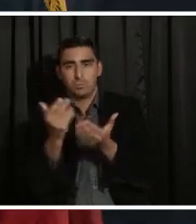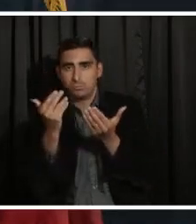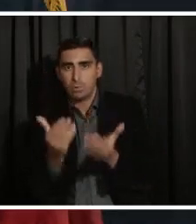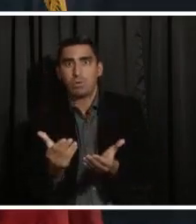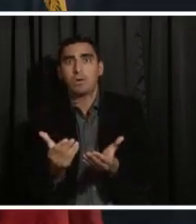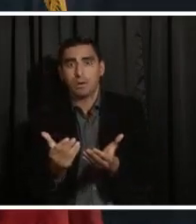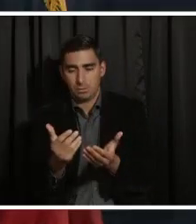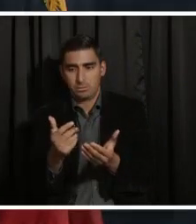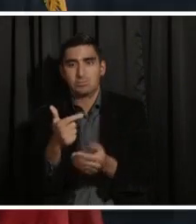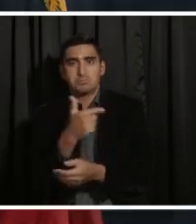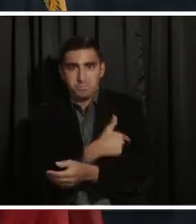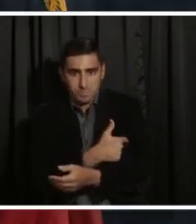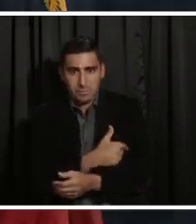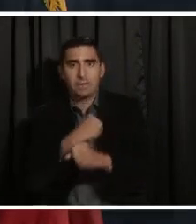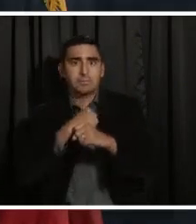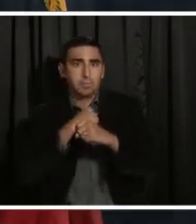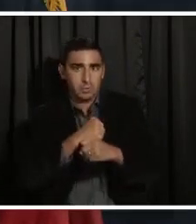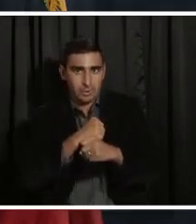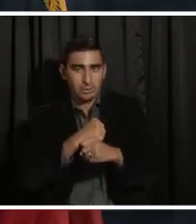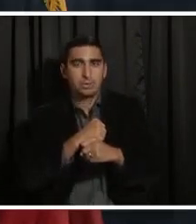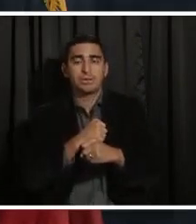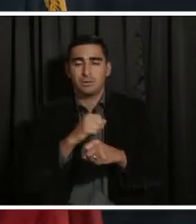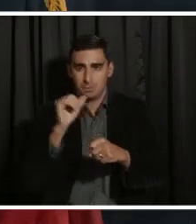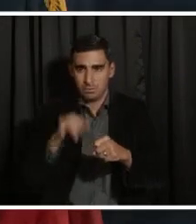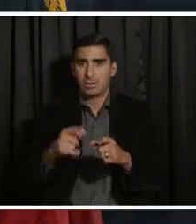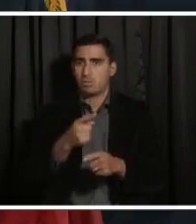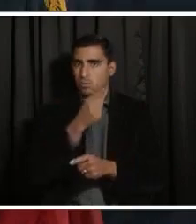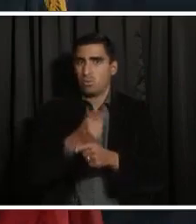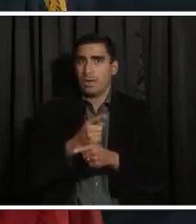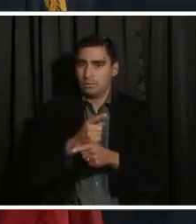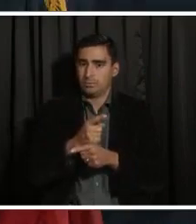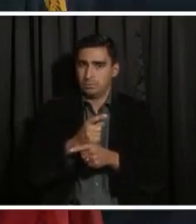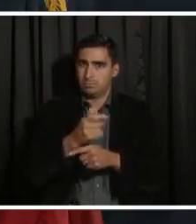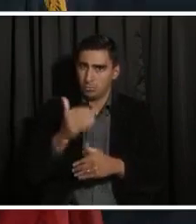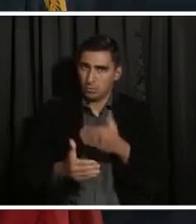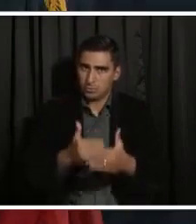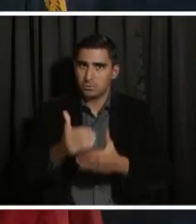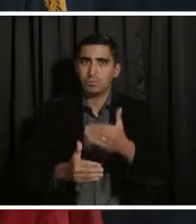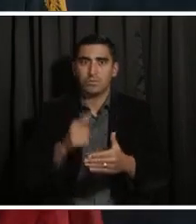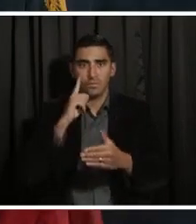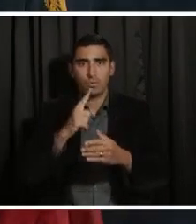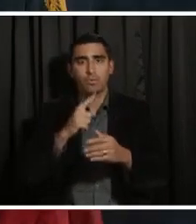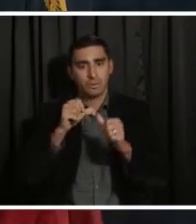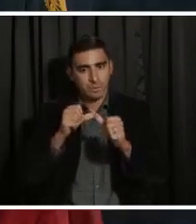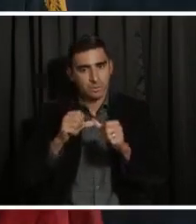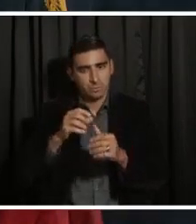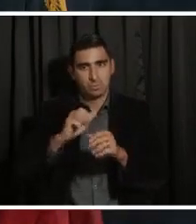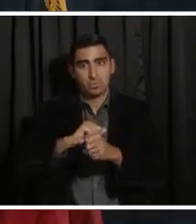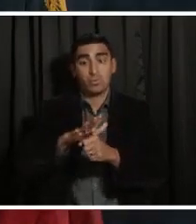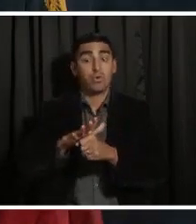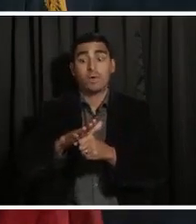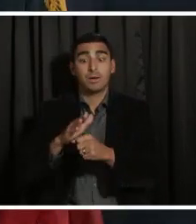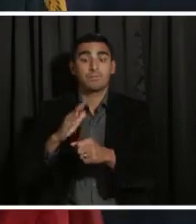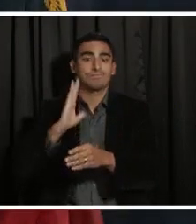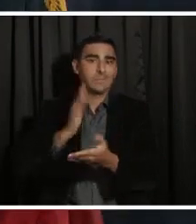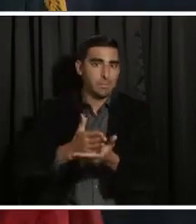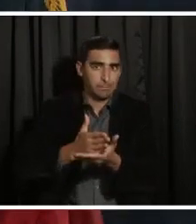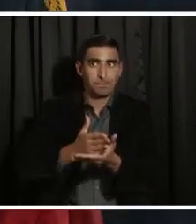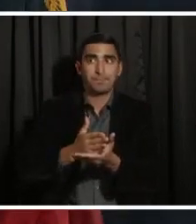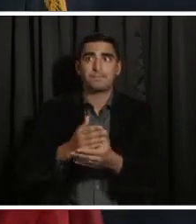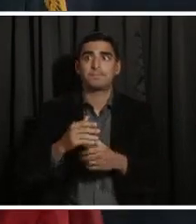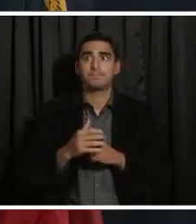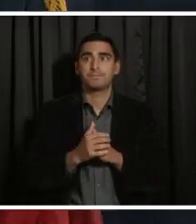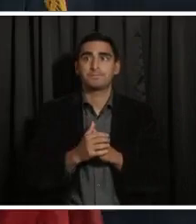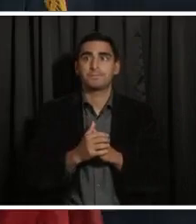able to move forward with protecting our kids. Those are the steps we need to take to end it. The most hopeful day of this entire pandemic for me is when we receive